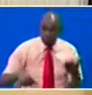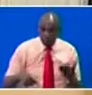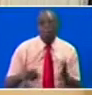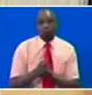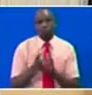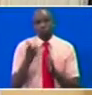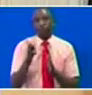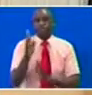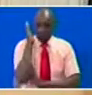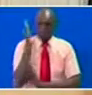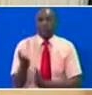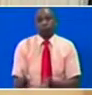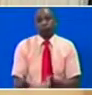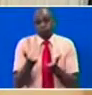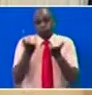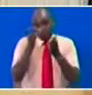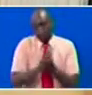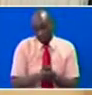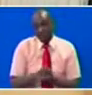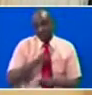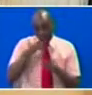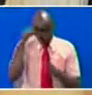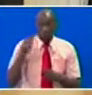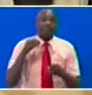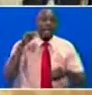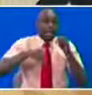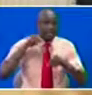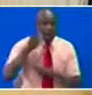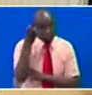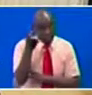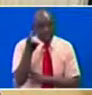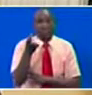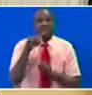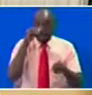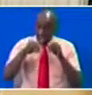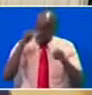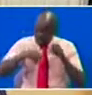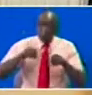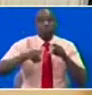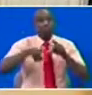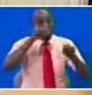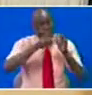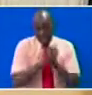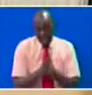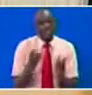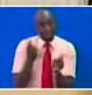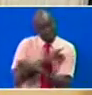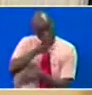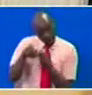enhanced security because of the election primaries and as we enter into the election. So all these